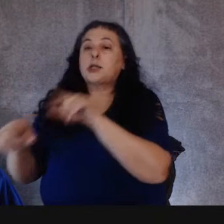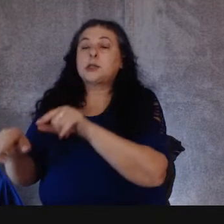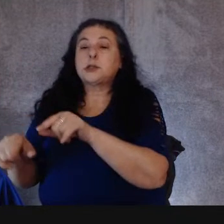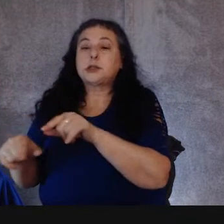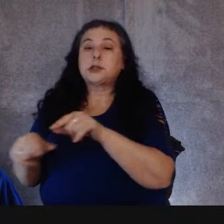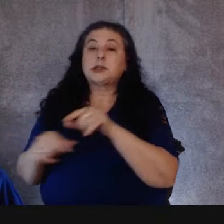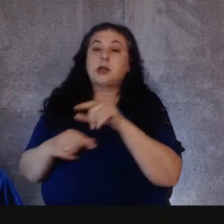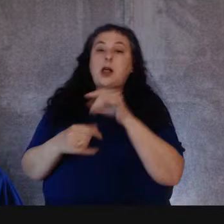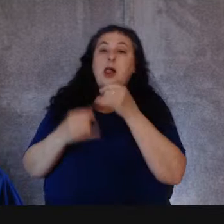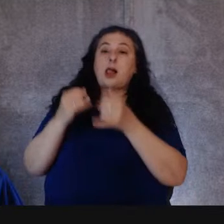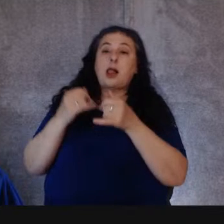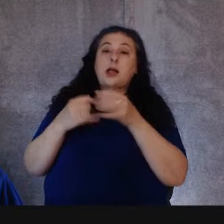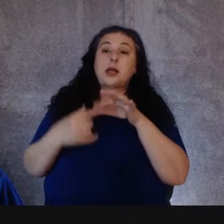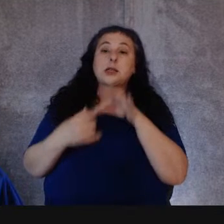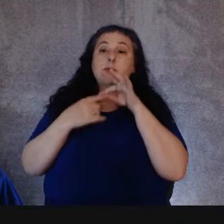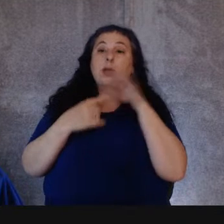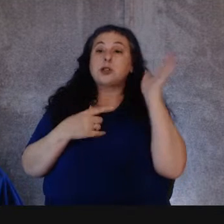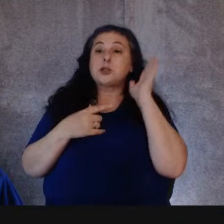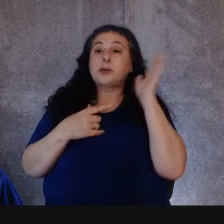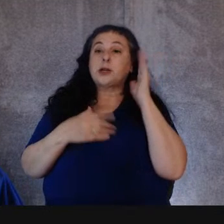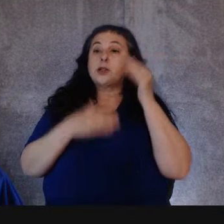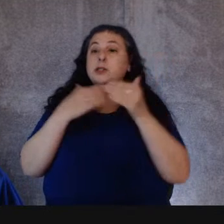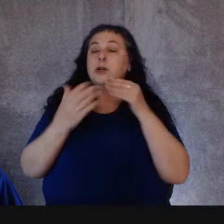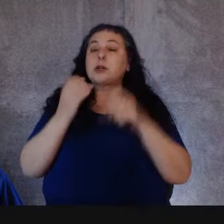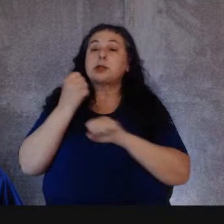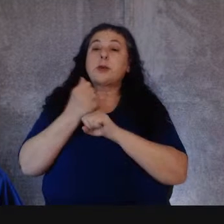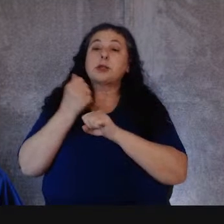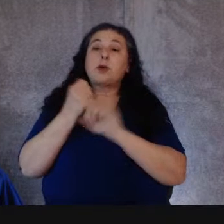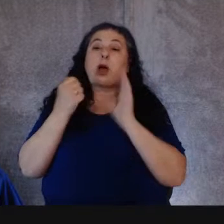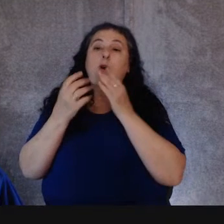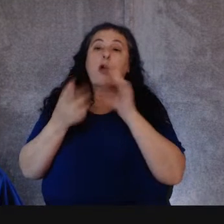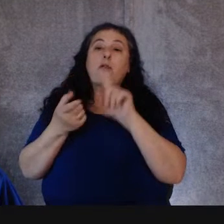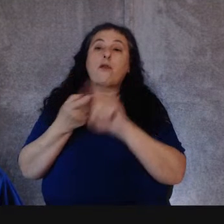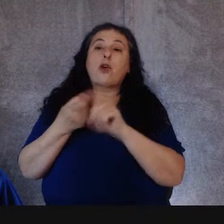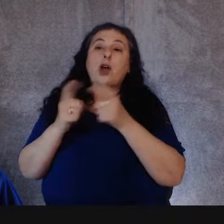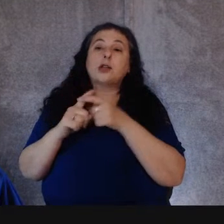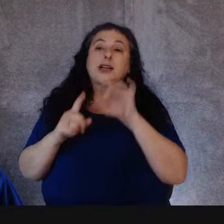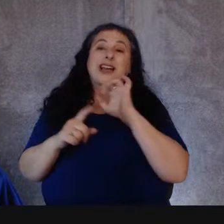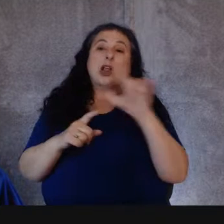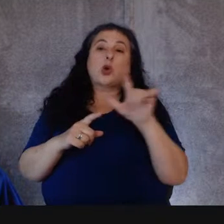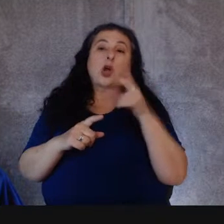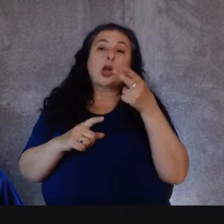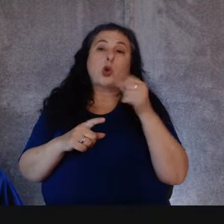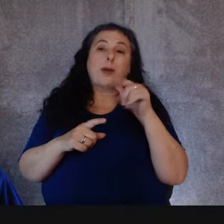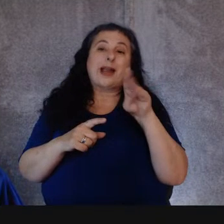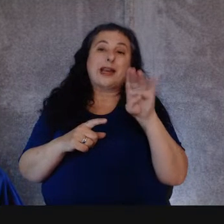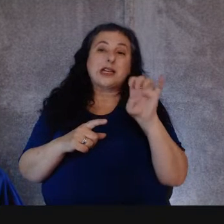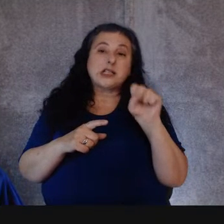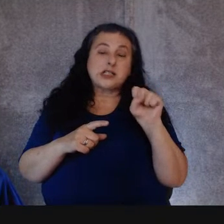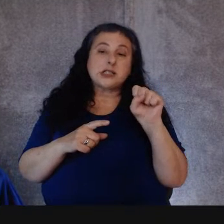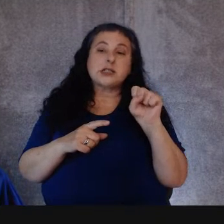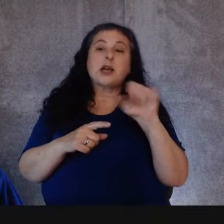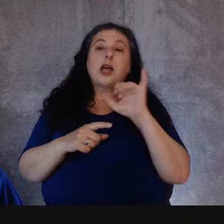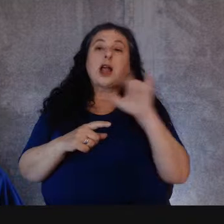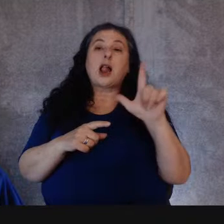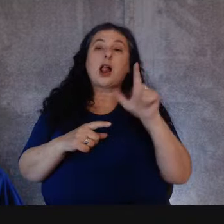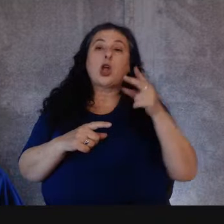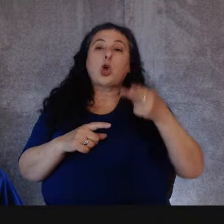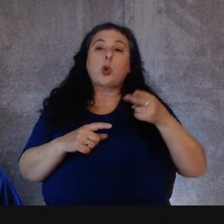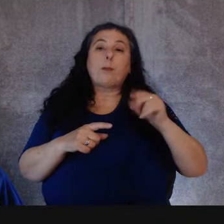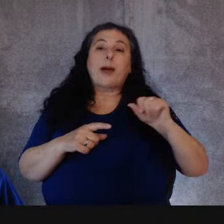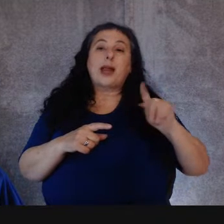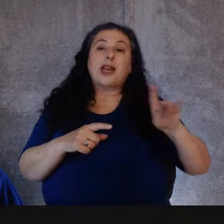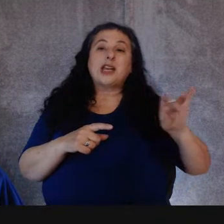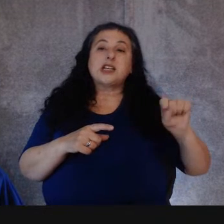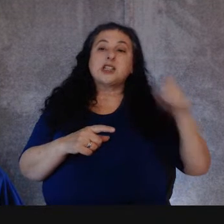speaker series is sponsored in part by our friends at Illinois Humanities. I'd like to thank Illinois Humanities for